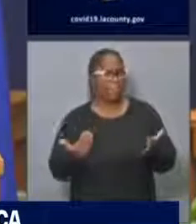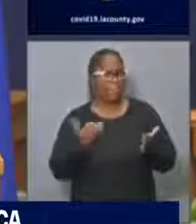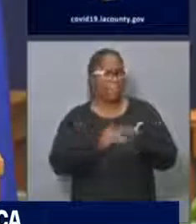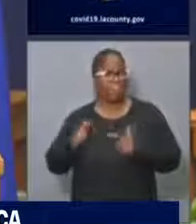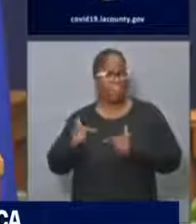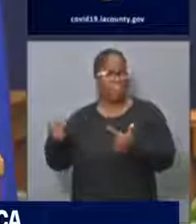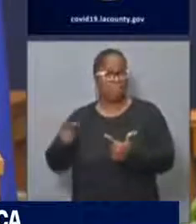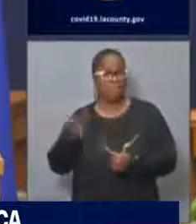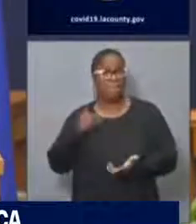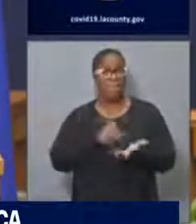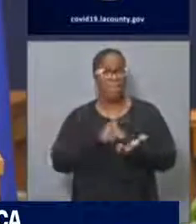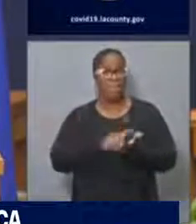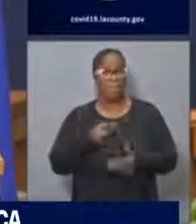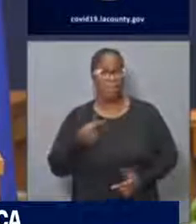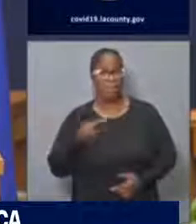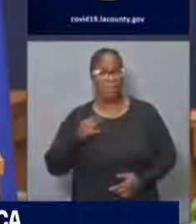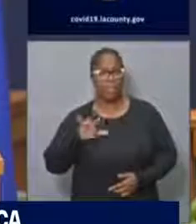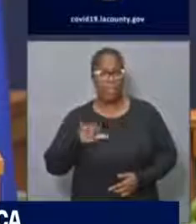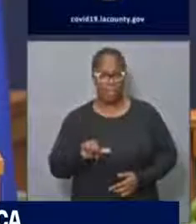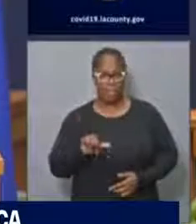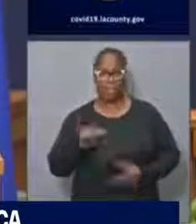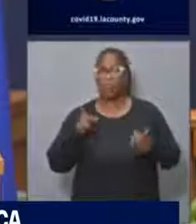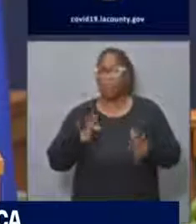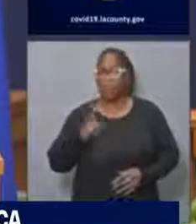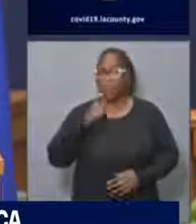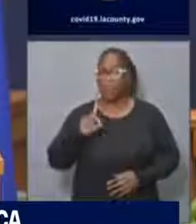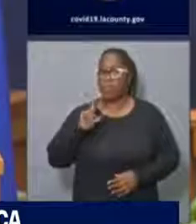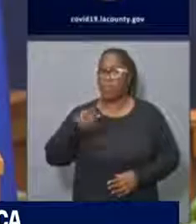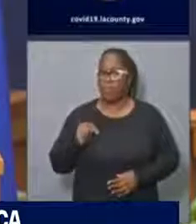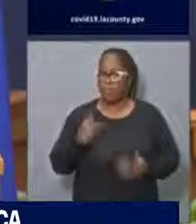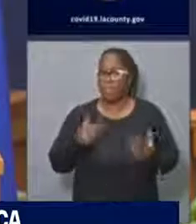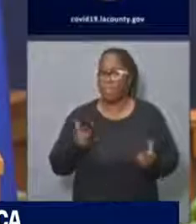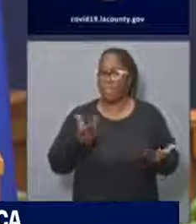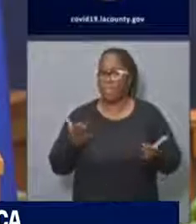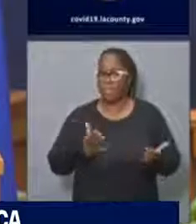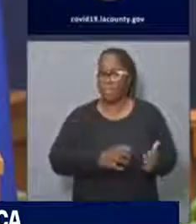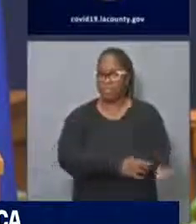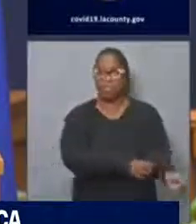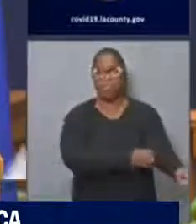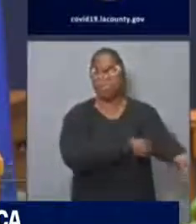to my colleague, Christina Galli, the Director of the Department of Health Services.